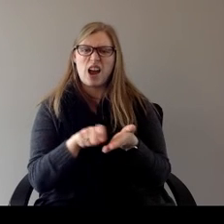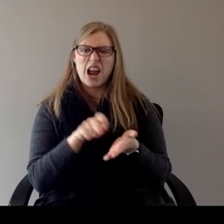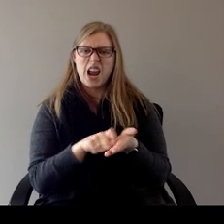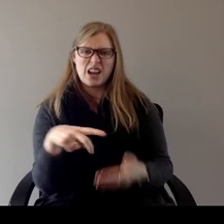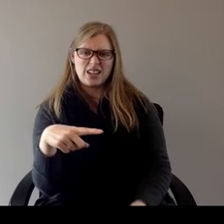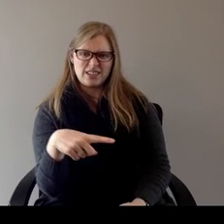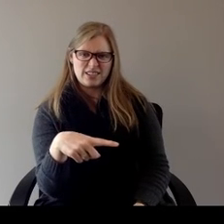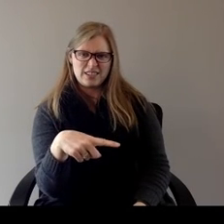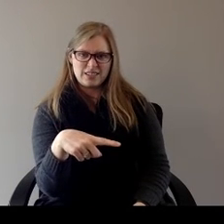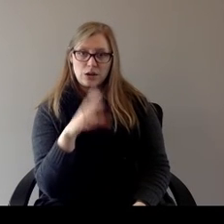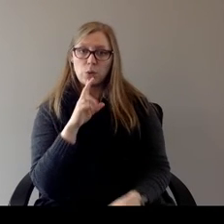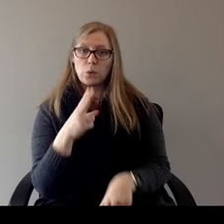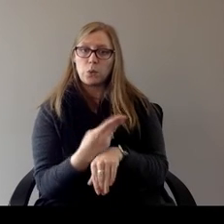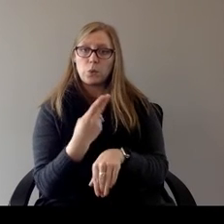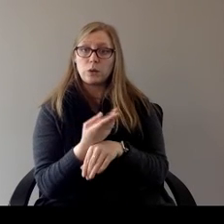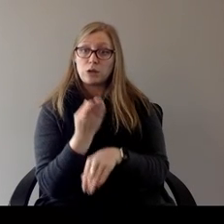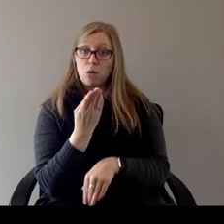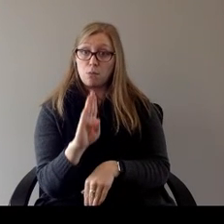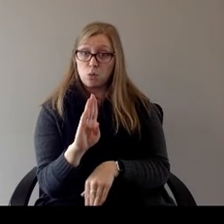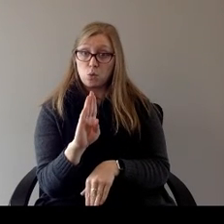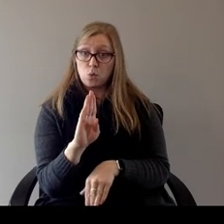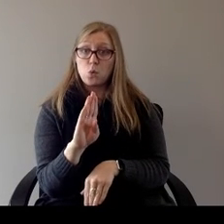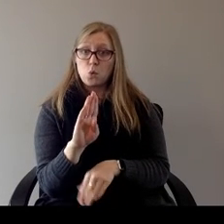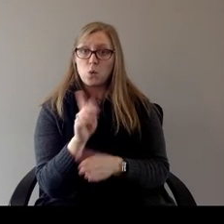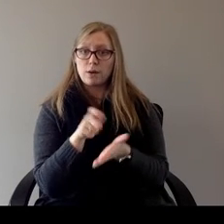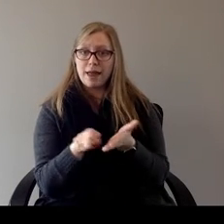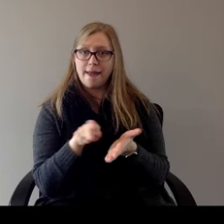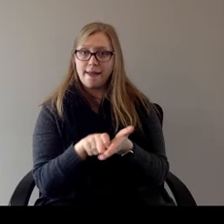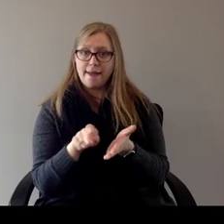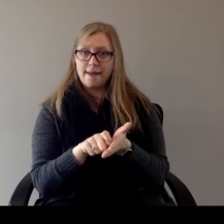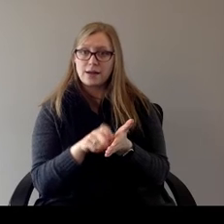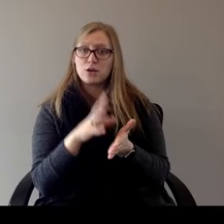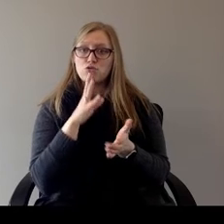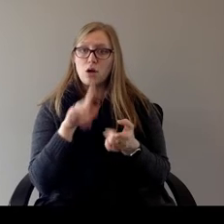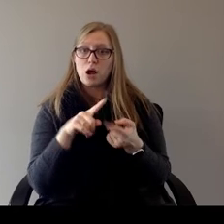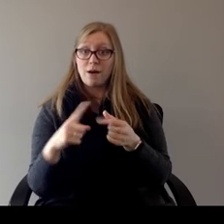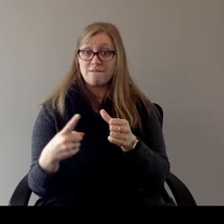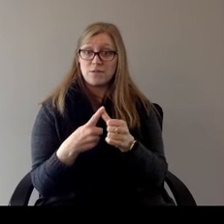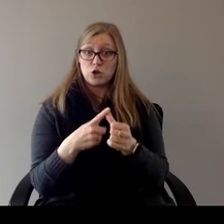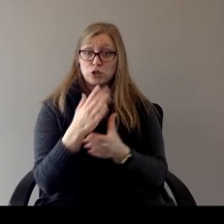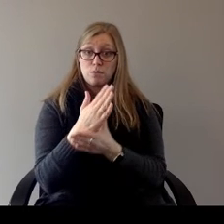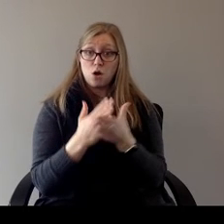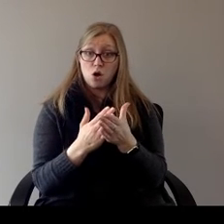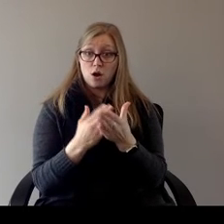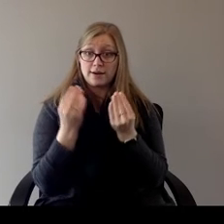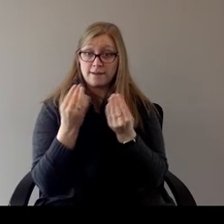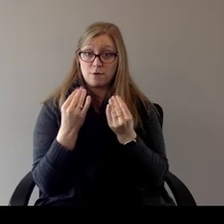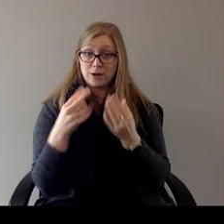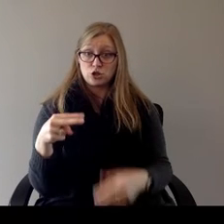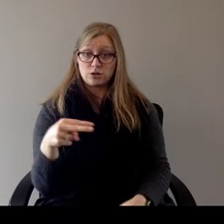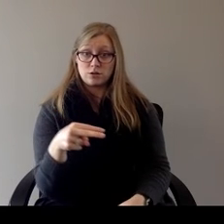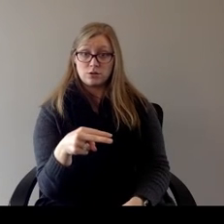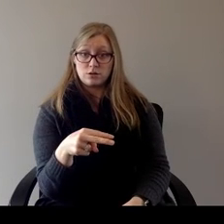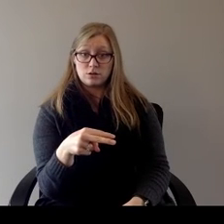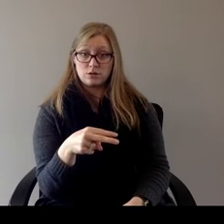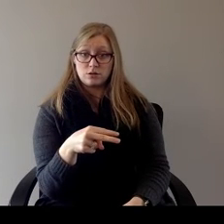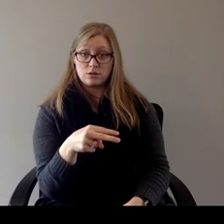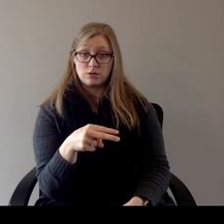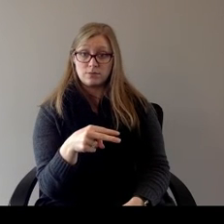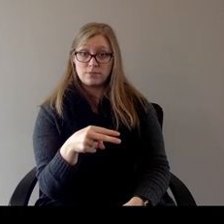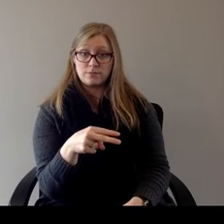going to use the blue pen and we'll talk about the first bit of information. So first bit says